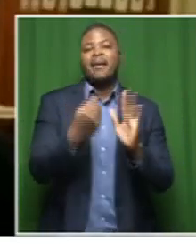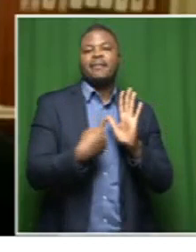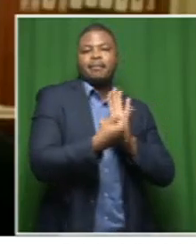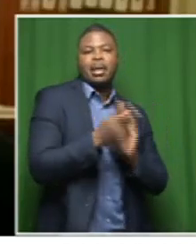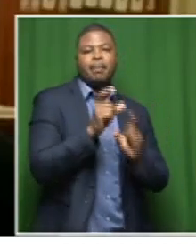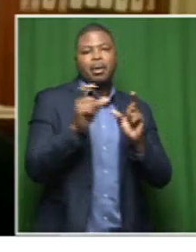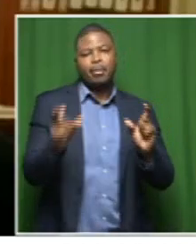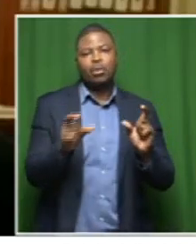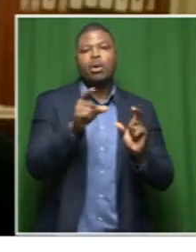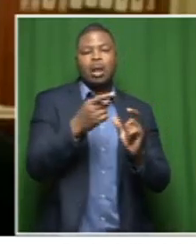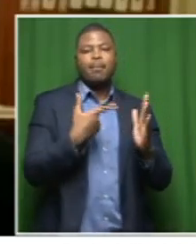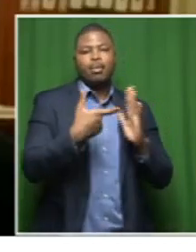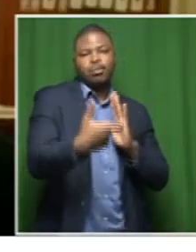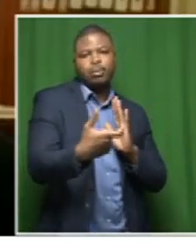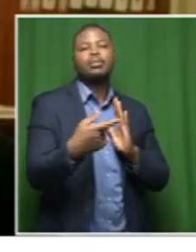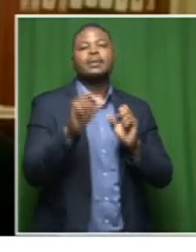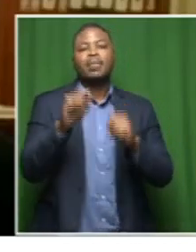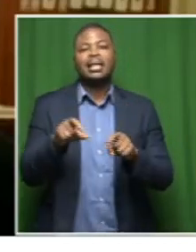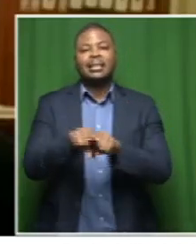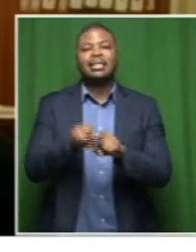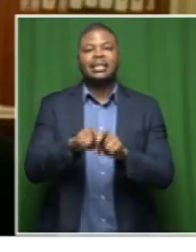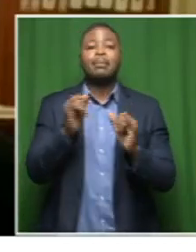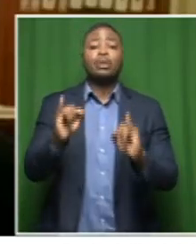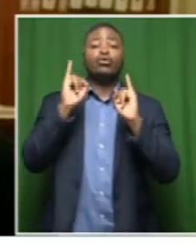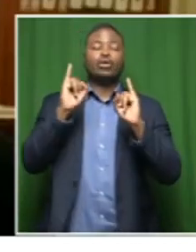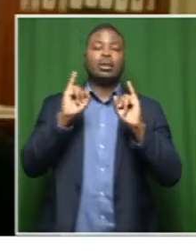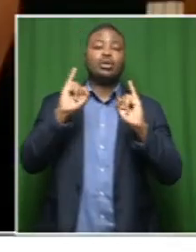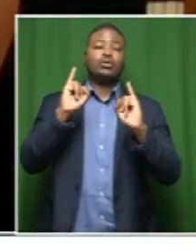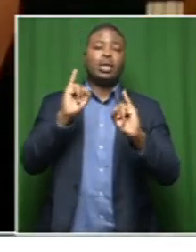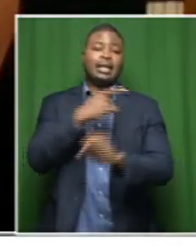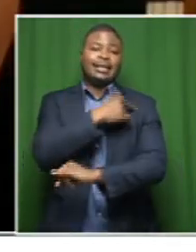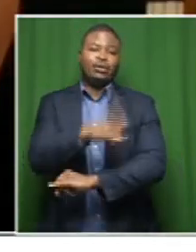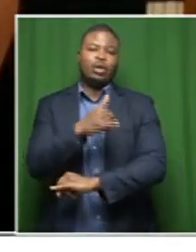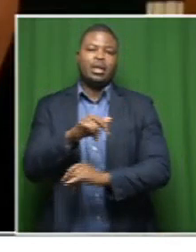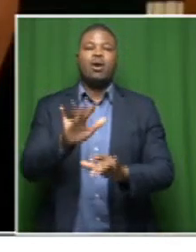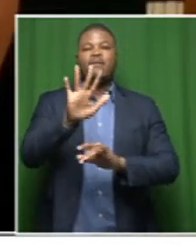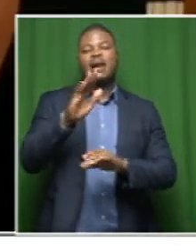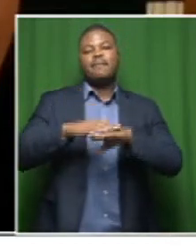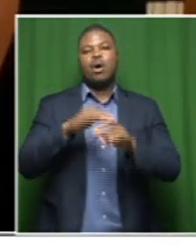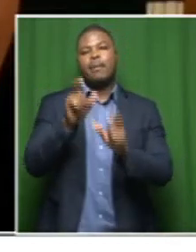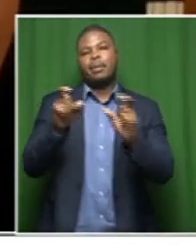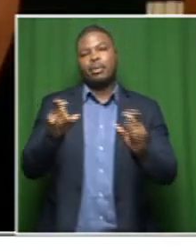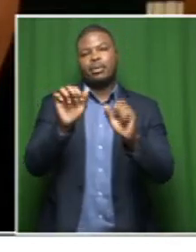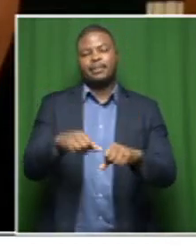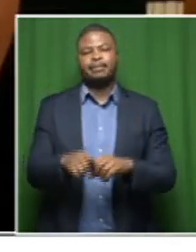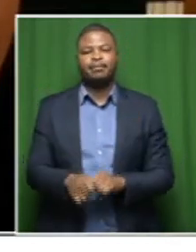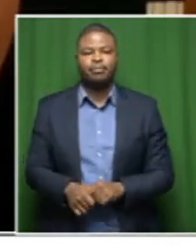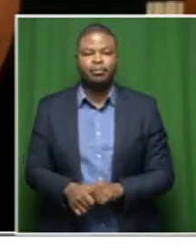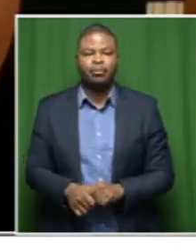the serious injury of about 6 others. So, and I've asked this question several times this